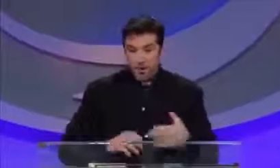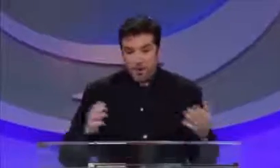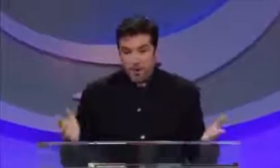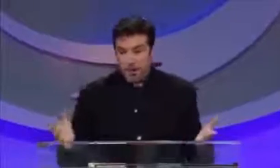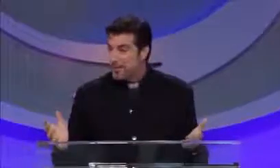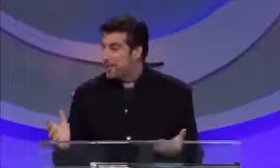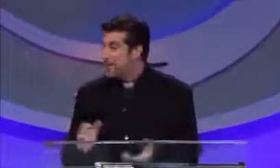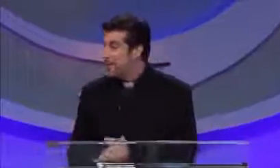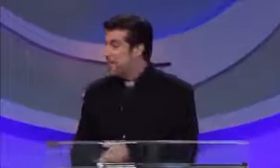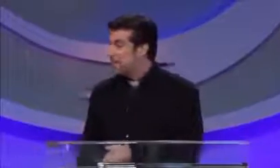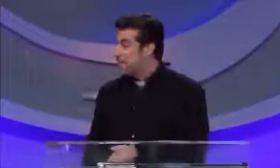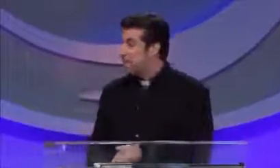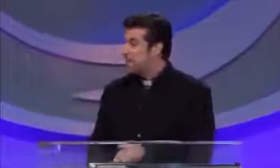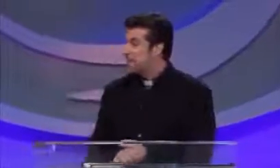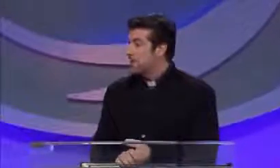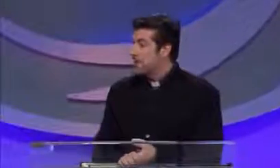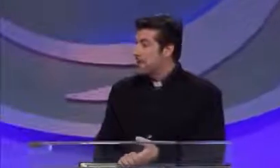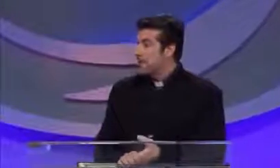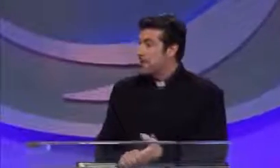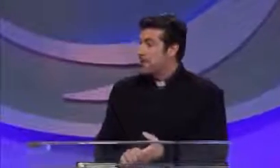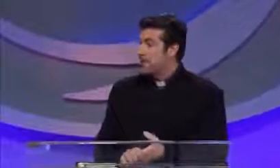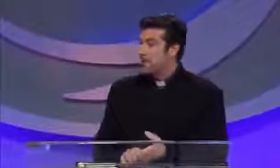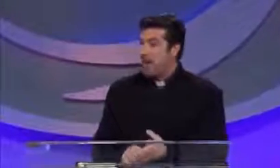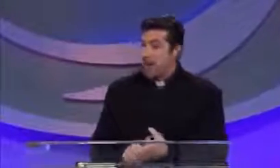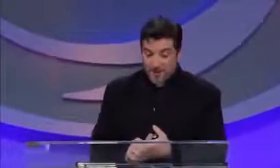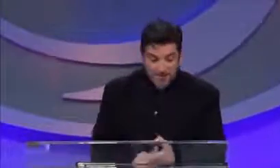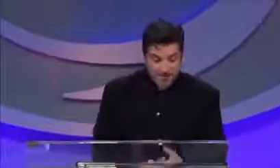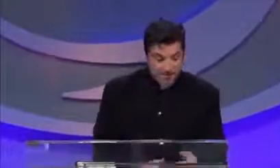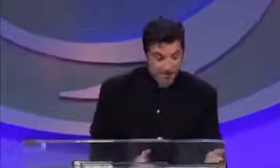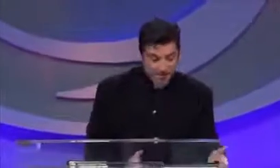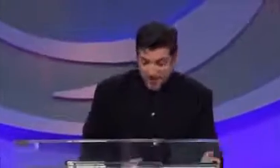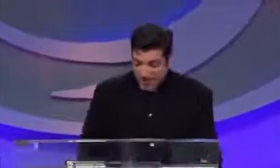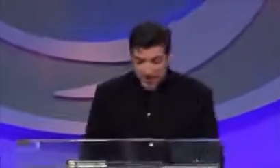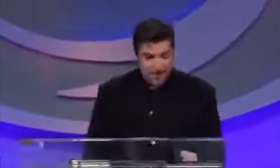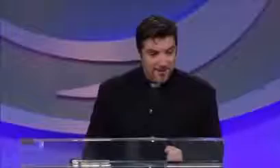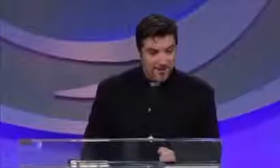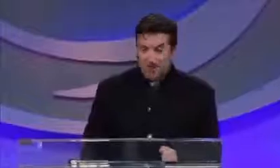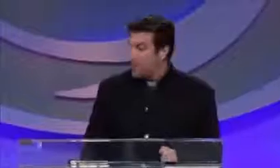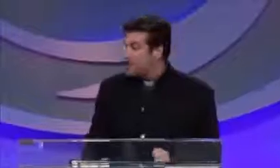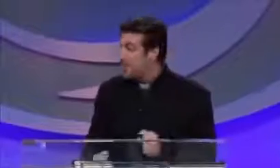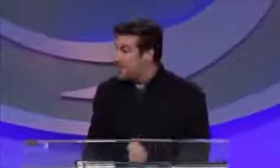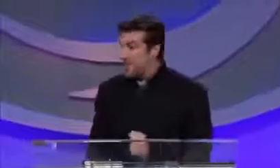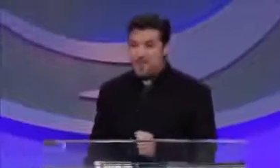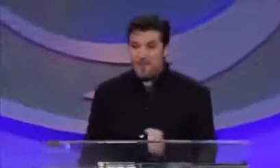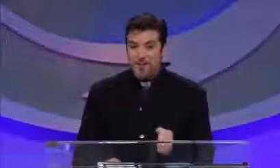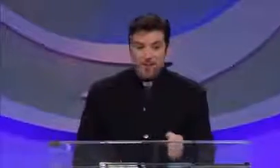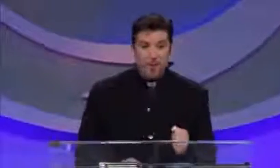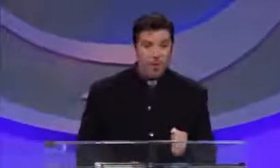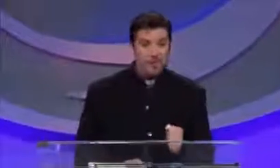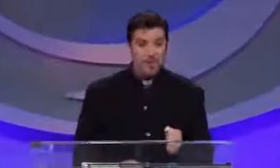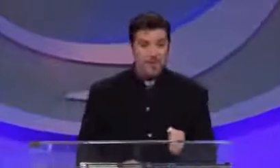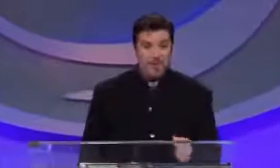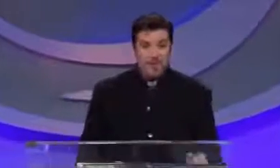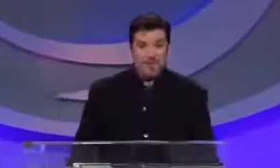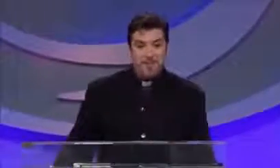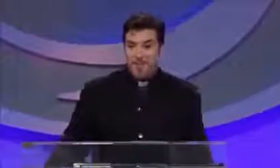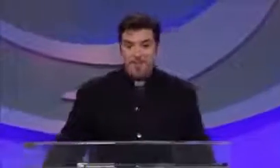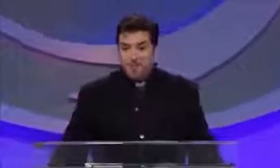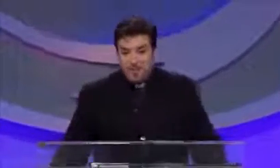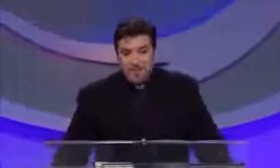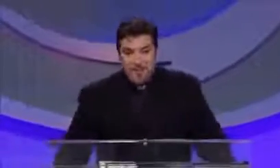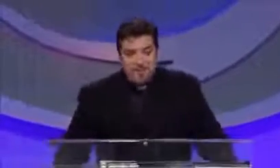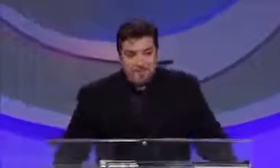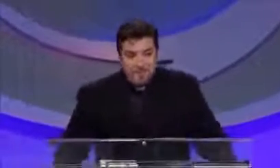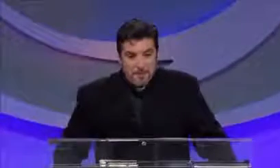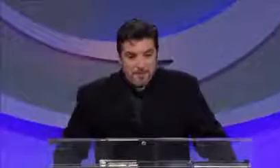and him, the whole morning in his apartment. And I asked him, I said, "So what's the agenda? Why did you call me?" He said,